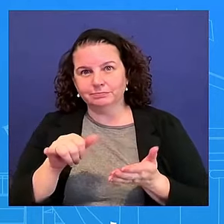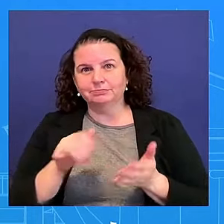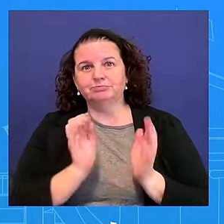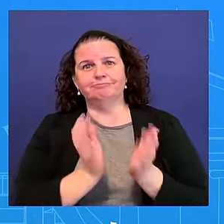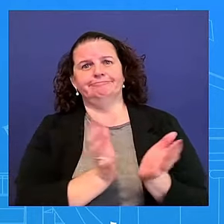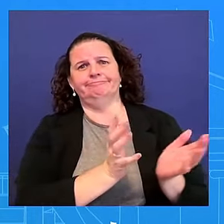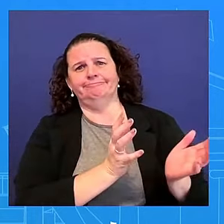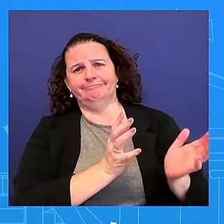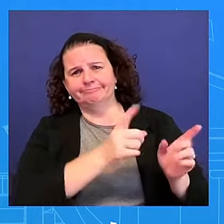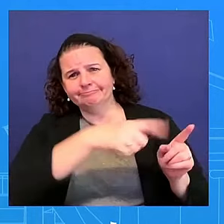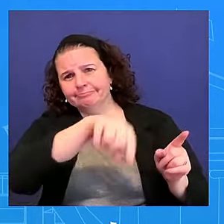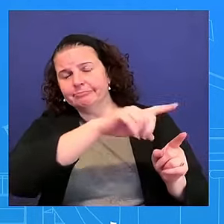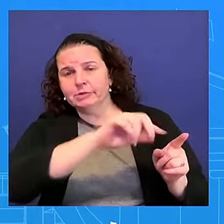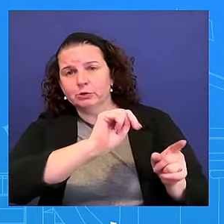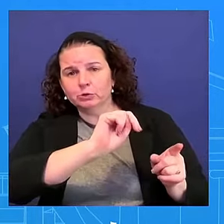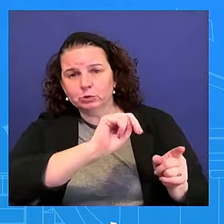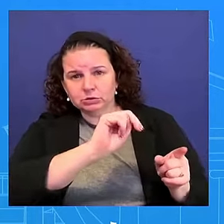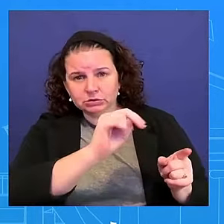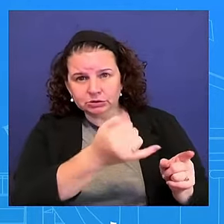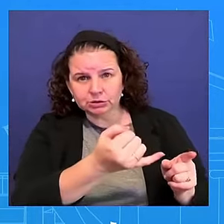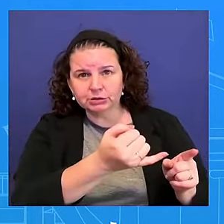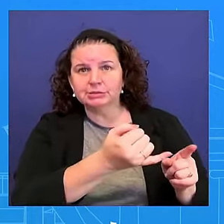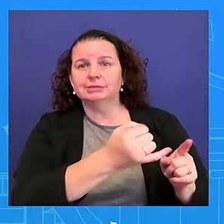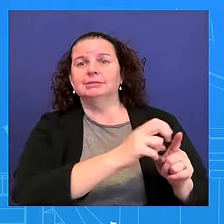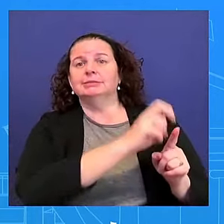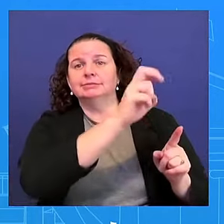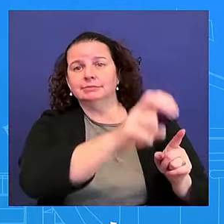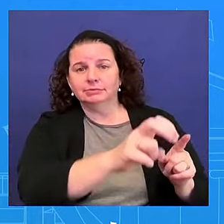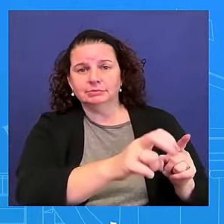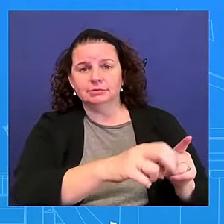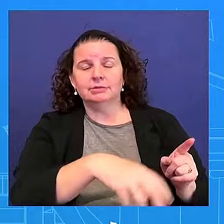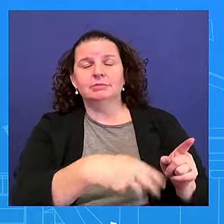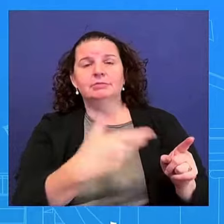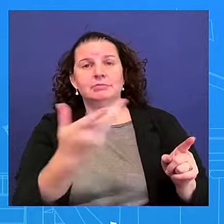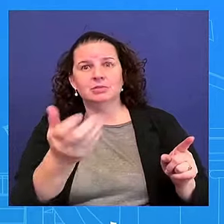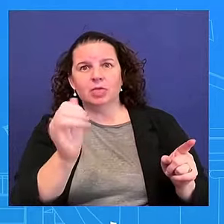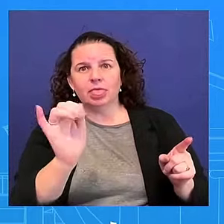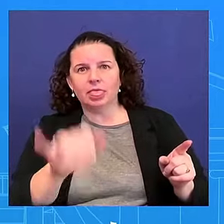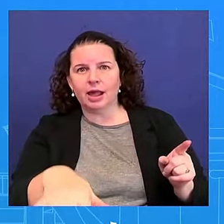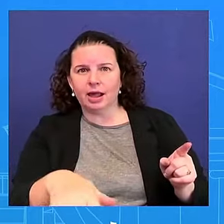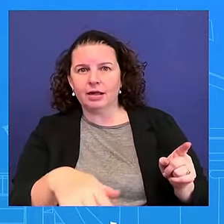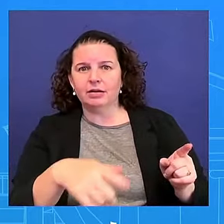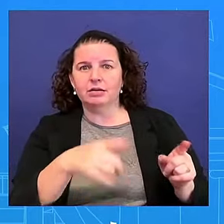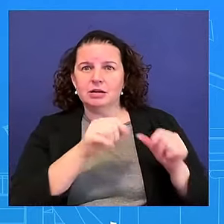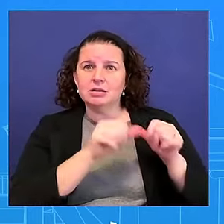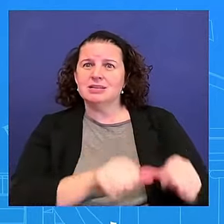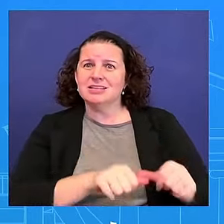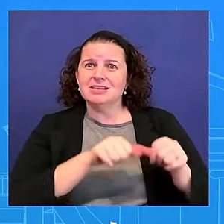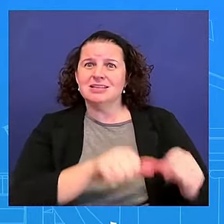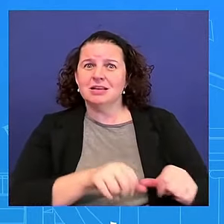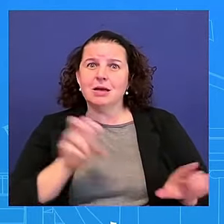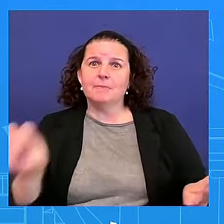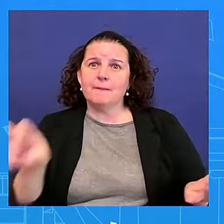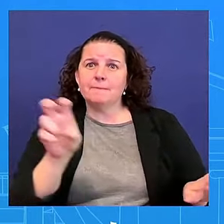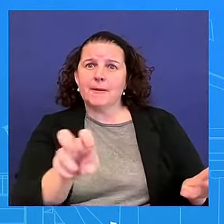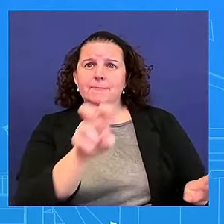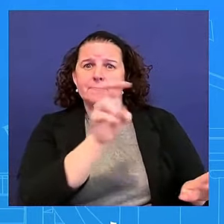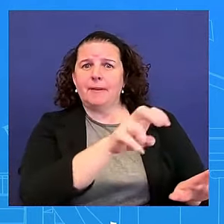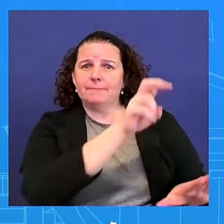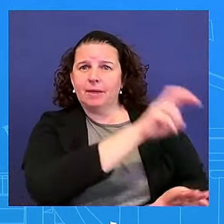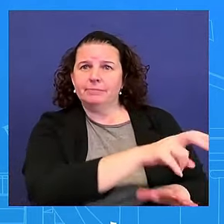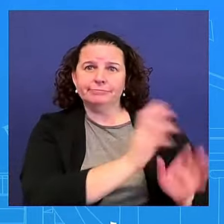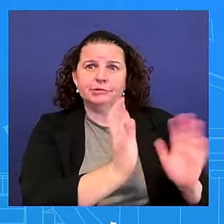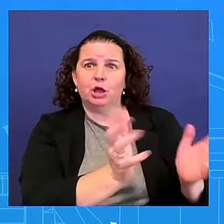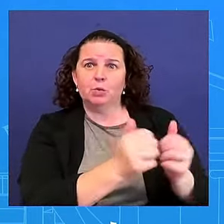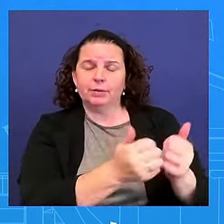is a continuation. On Sunday, 600 people at the church. The whole, if you watch that